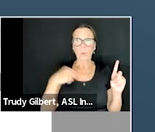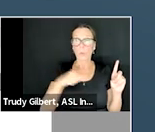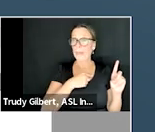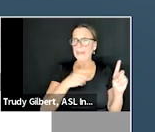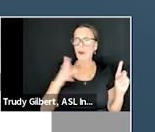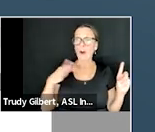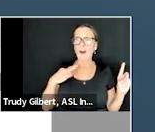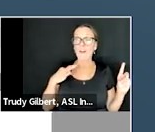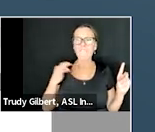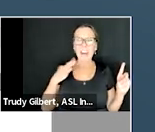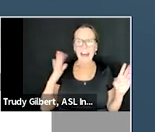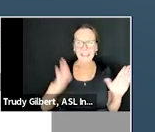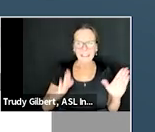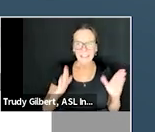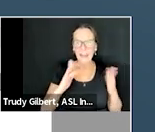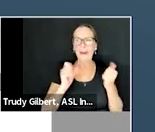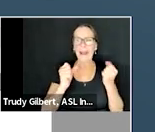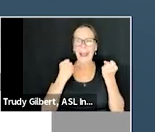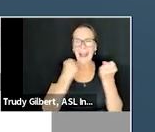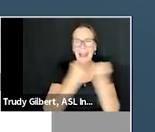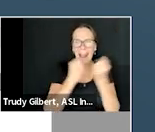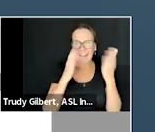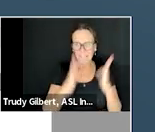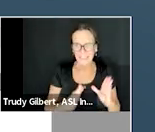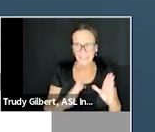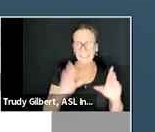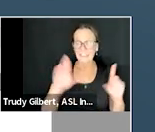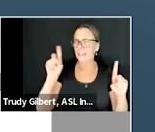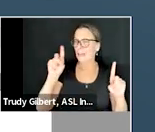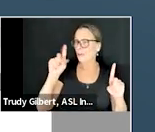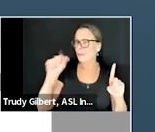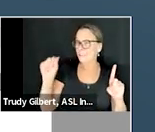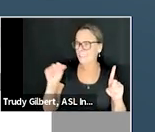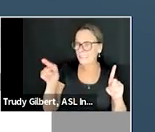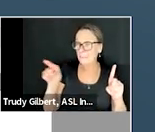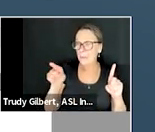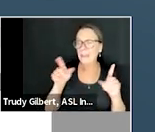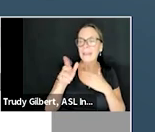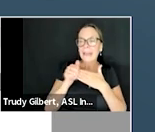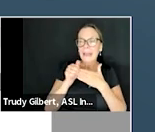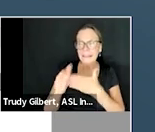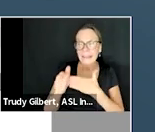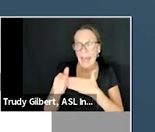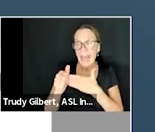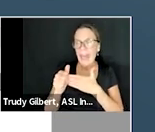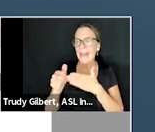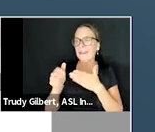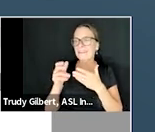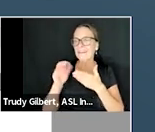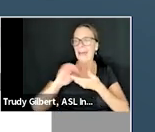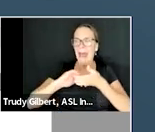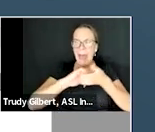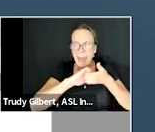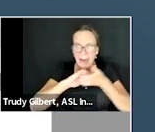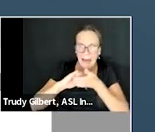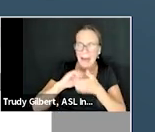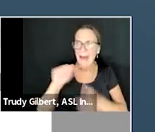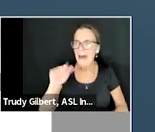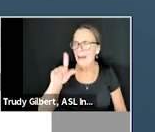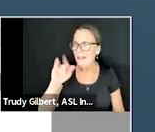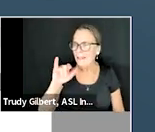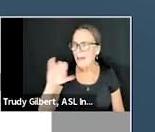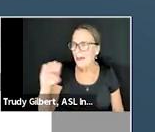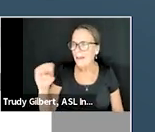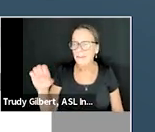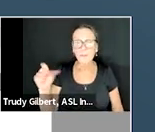volunteer advocates who are disability-led, disability allies, who just